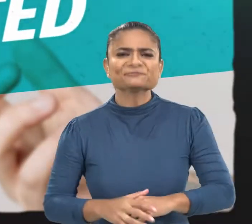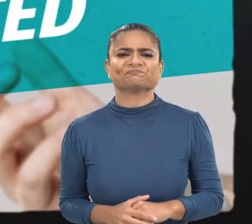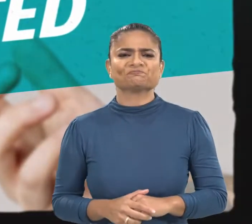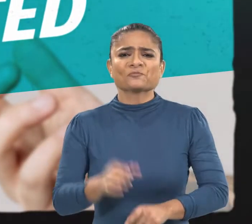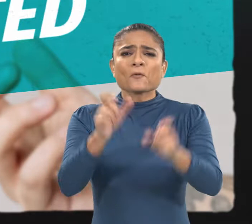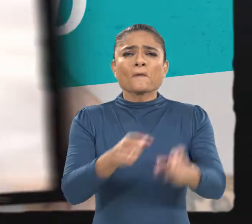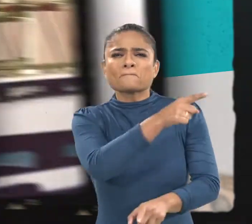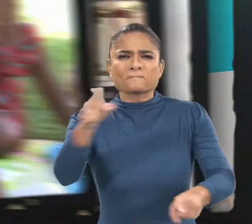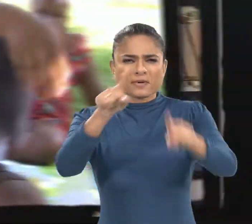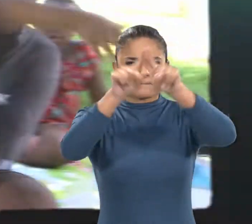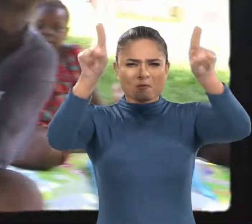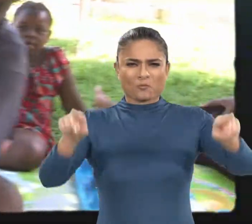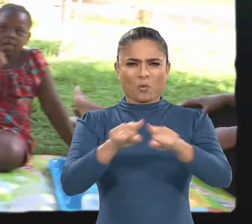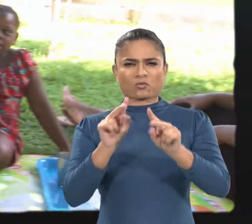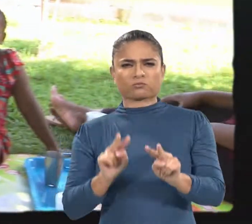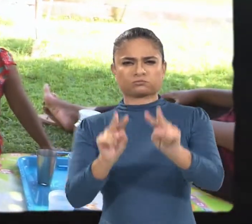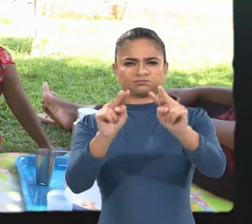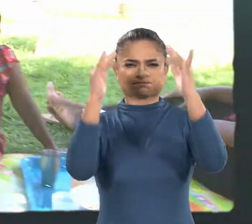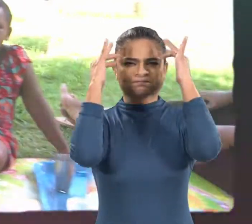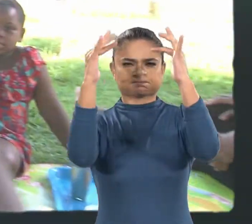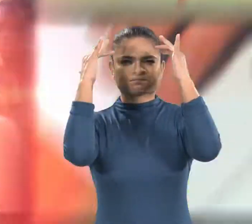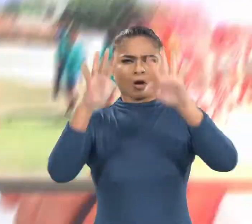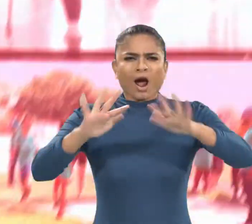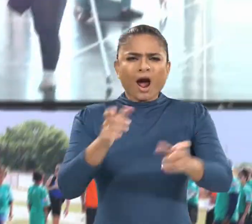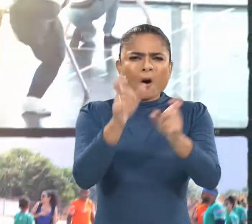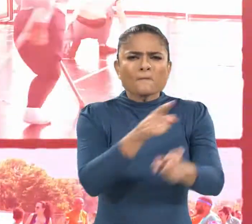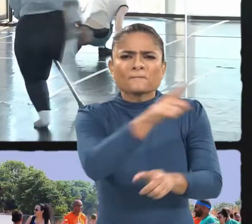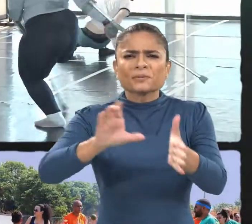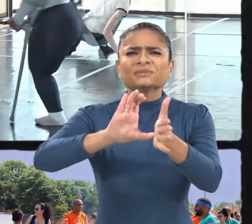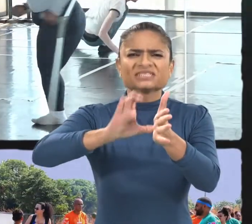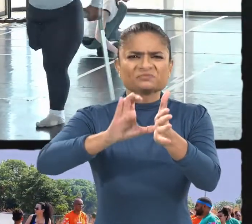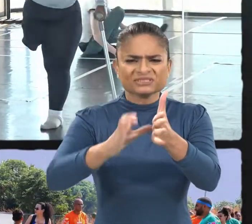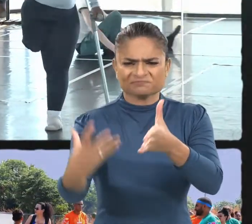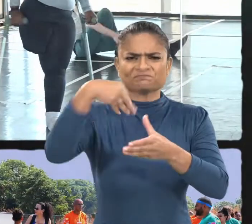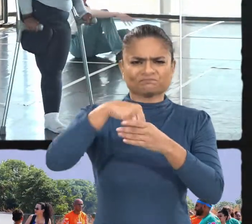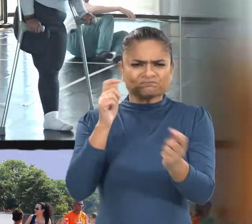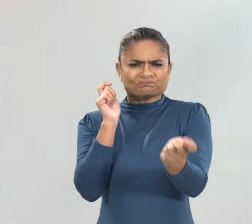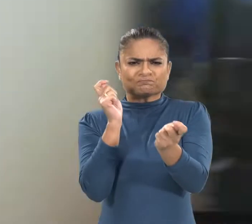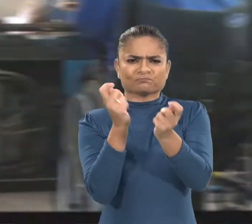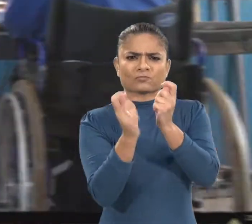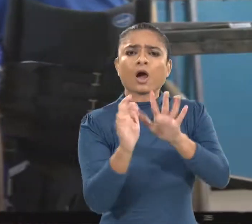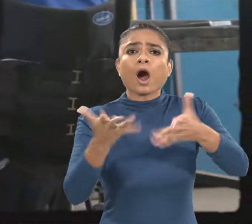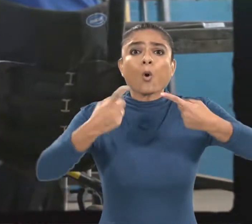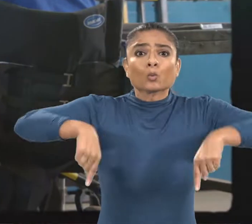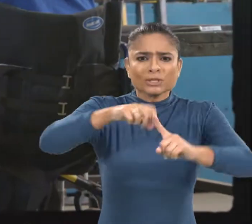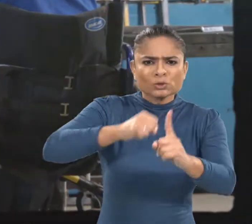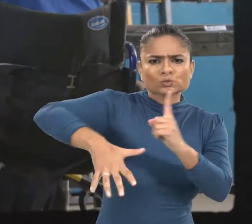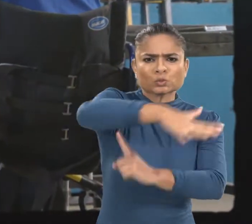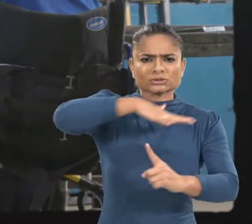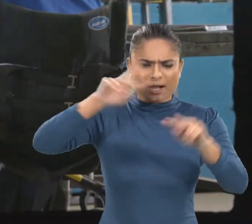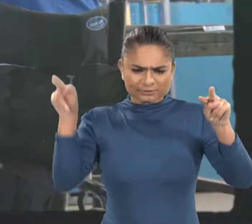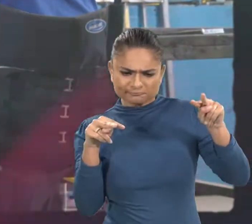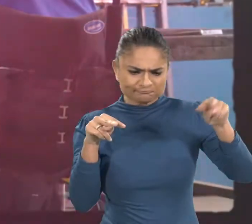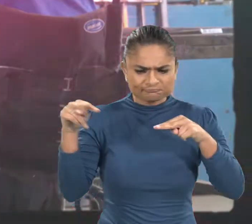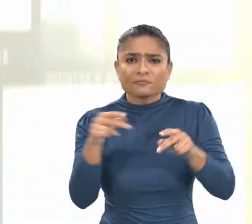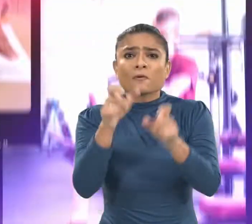Activated, your window into how we can change the way in which we aspire for persons with disabilities, how we change our